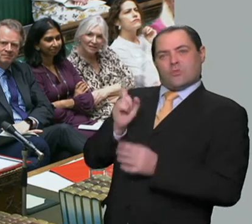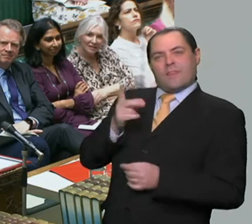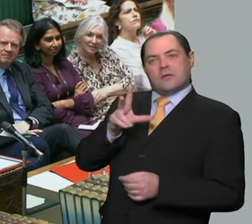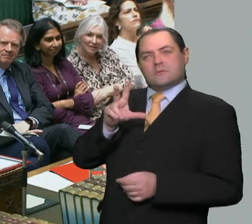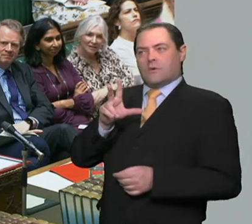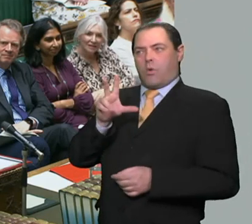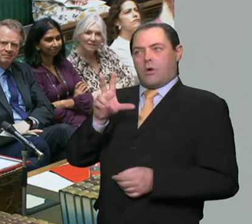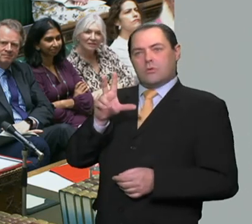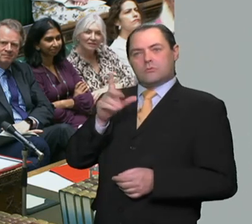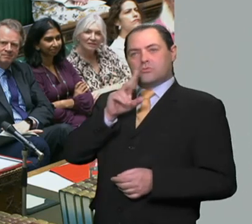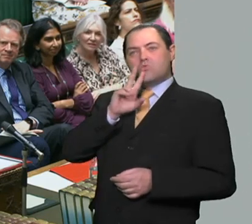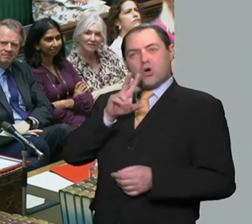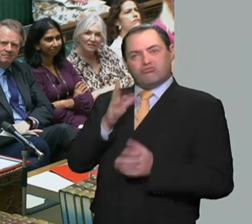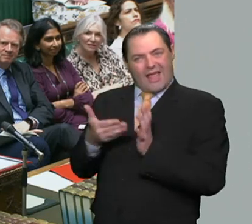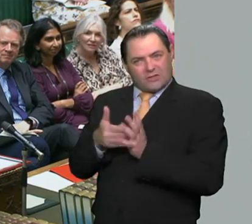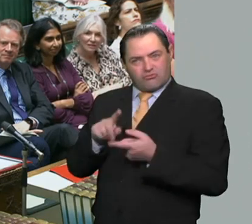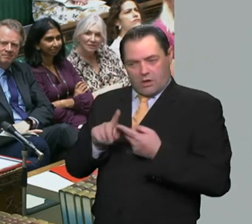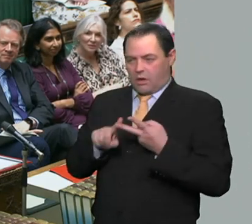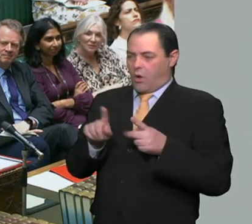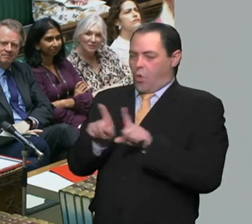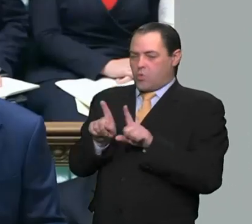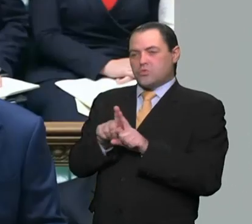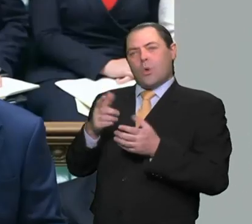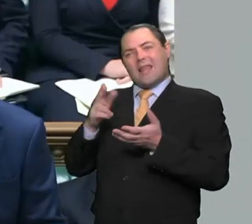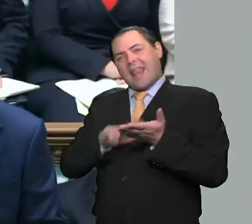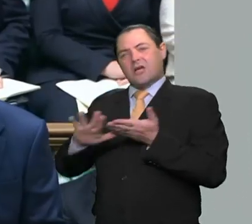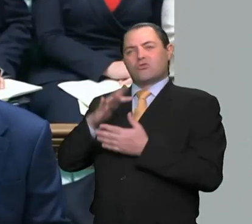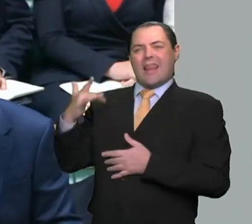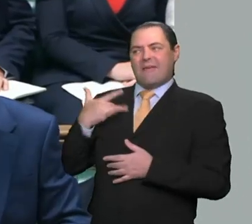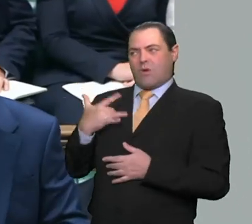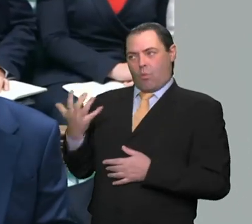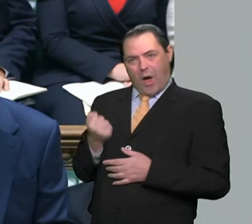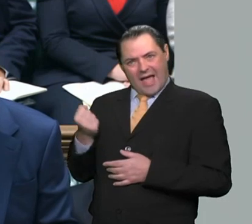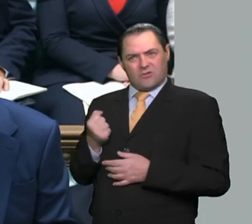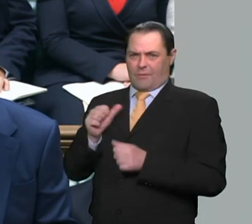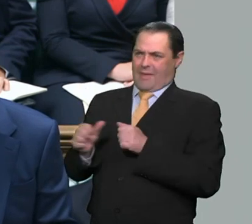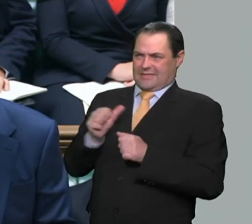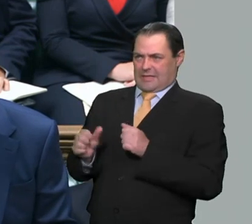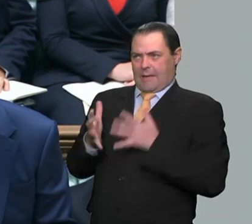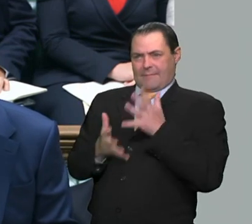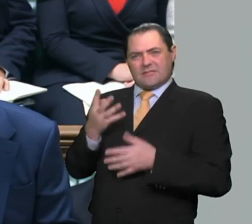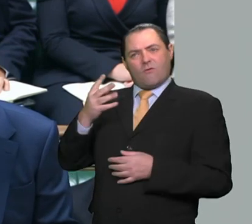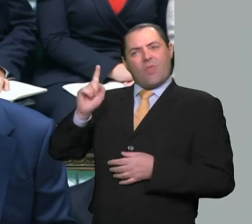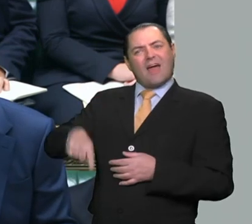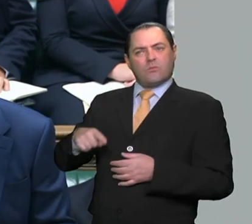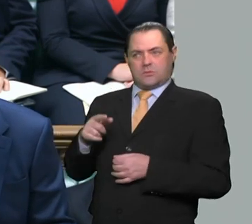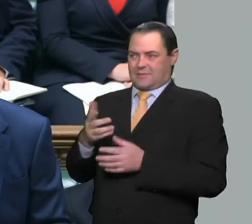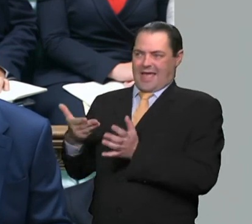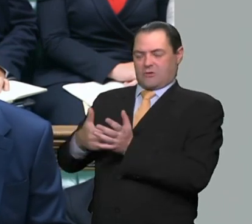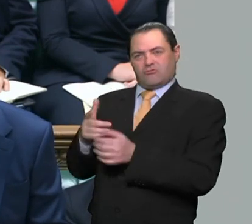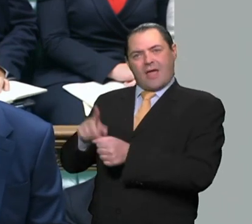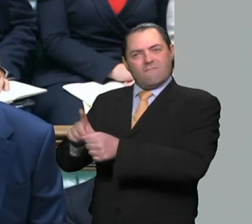each year. We've introduced and extended the national living wage, so full-time workers £4,000 better off each year. We've